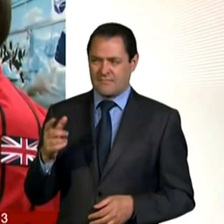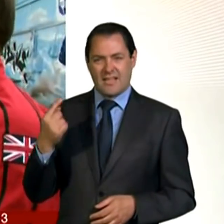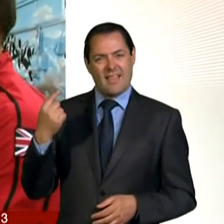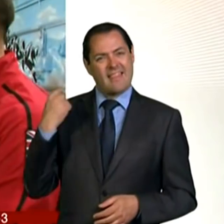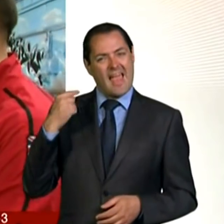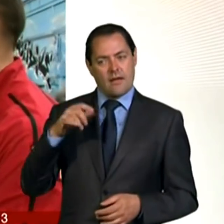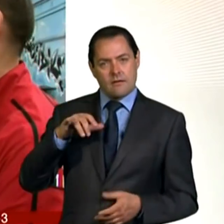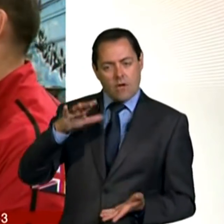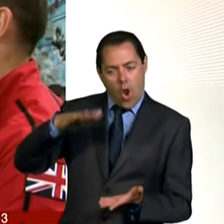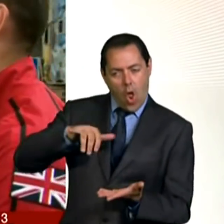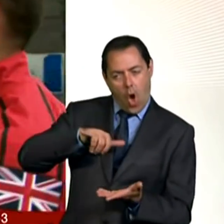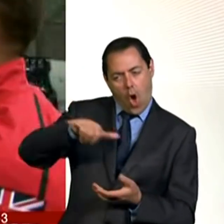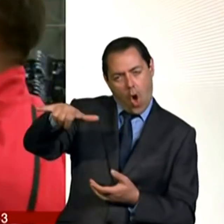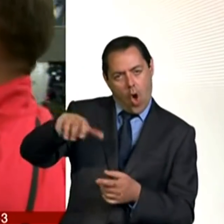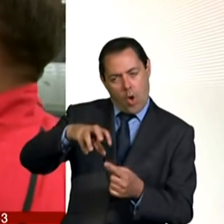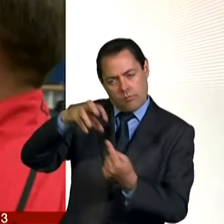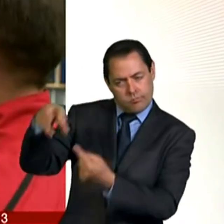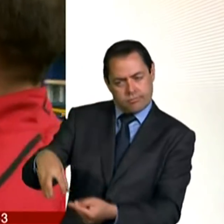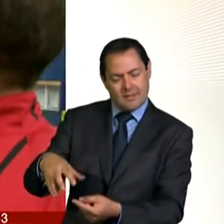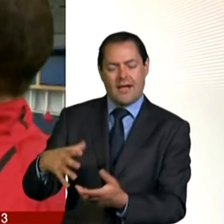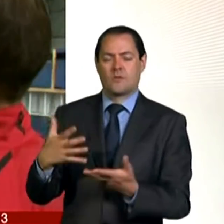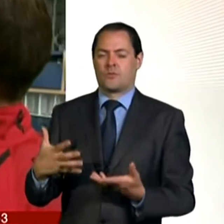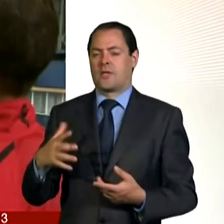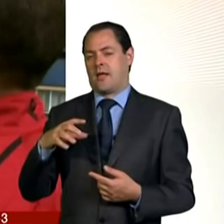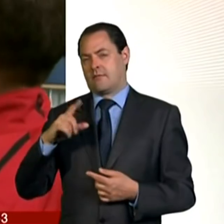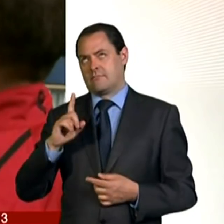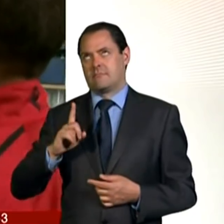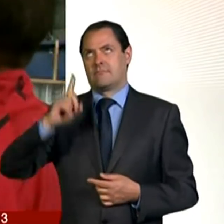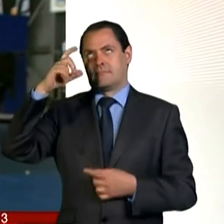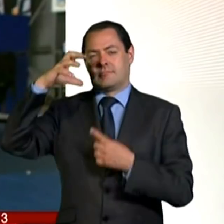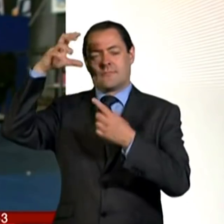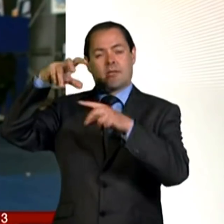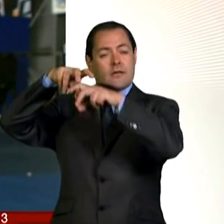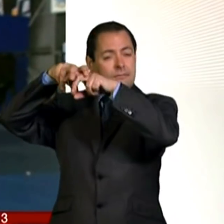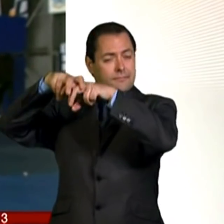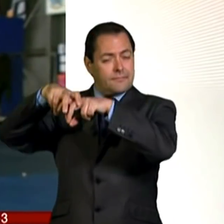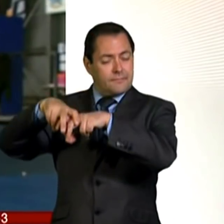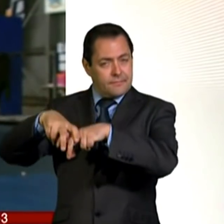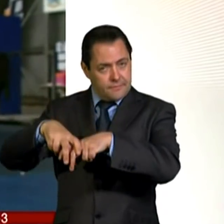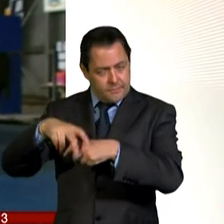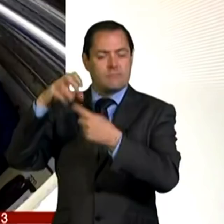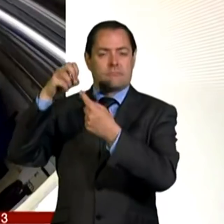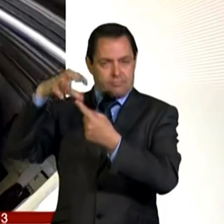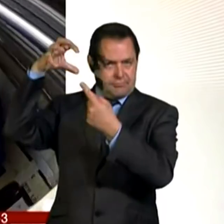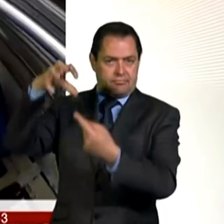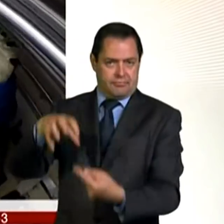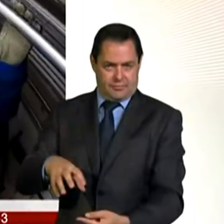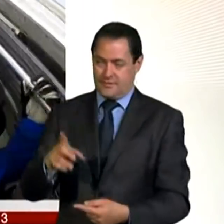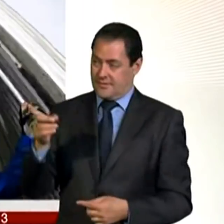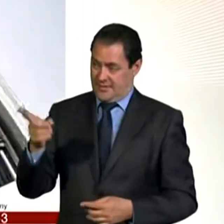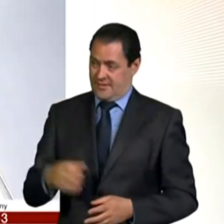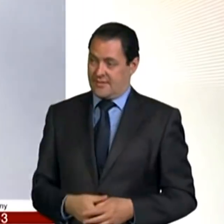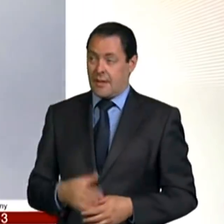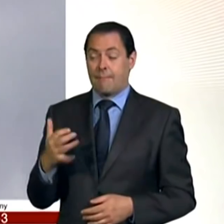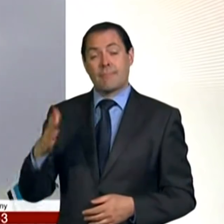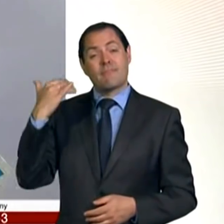Today, Harry will exit the same aircraft type, but will free-fall, attached to one of the Red Devils display team. He's done